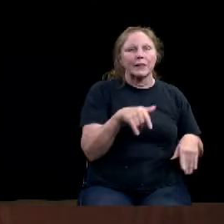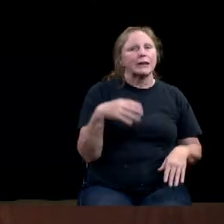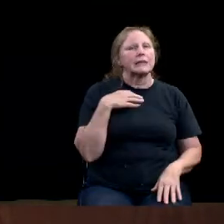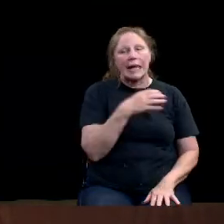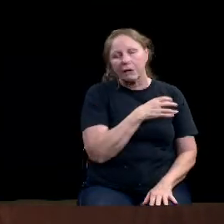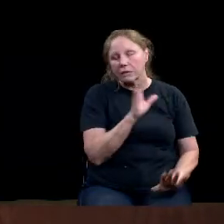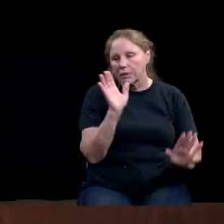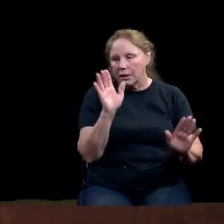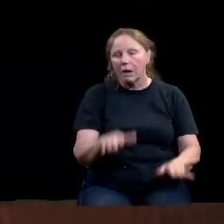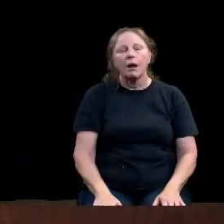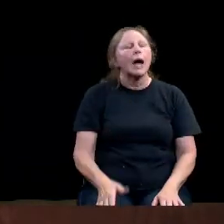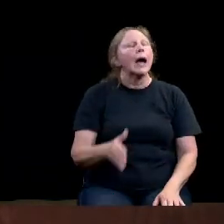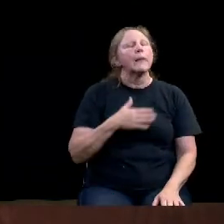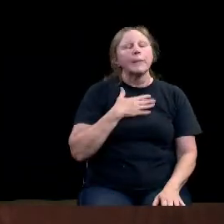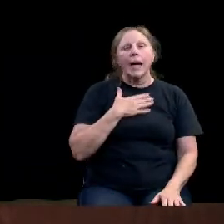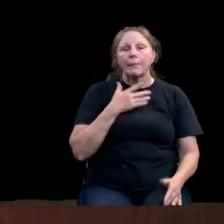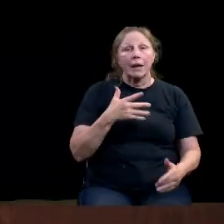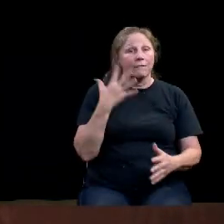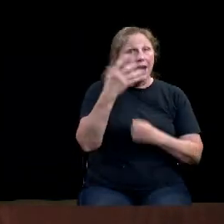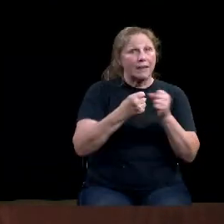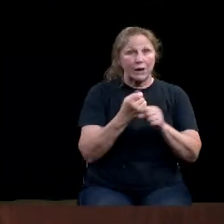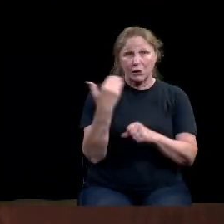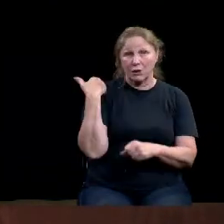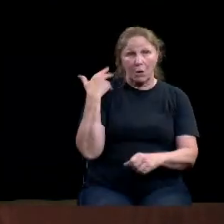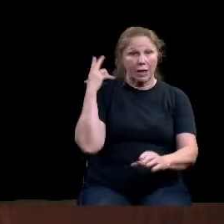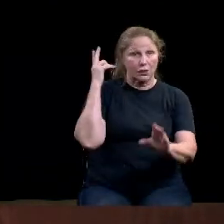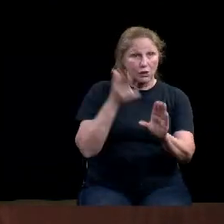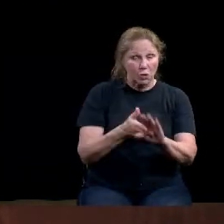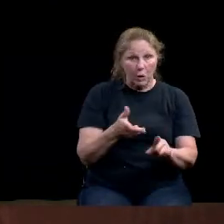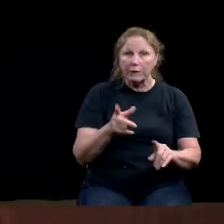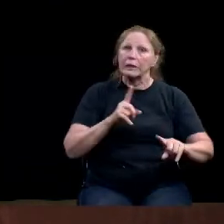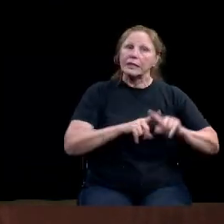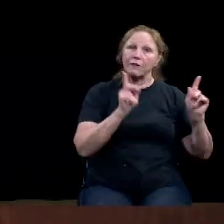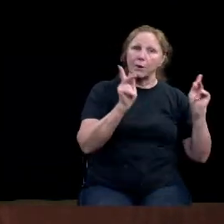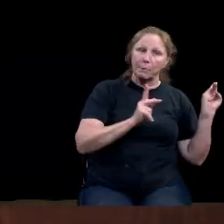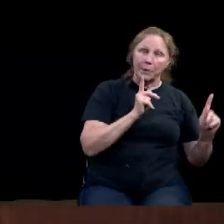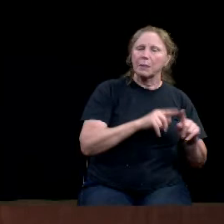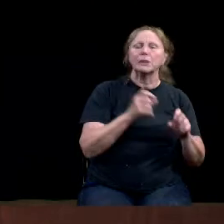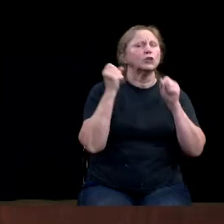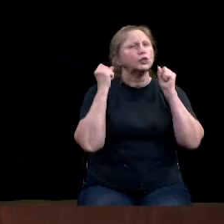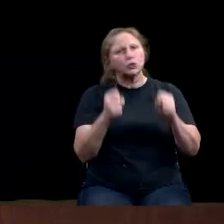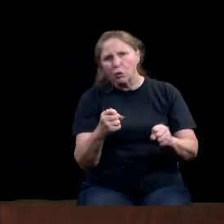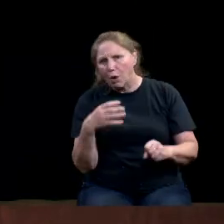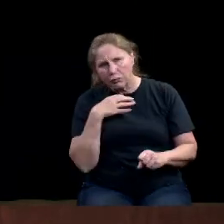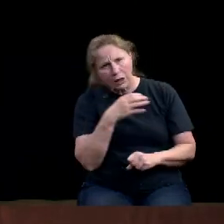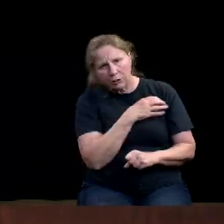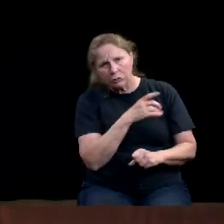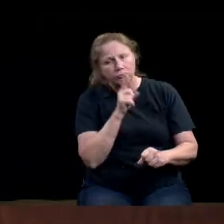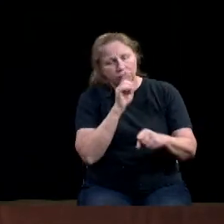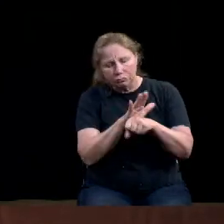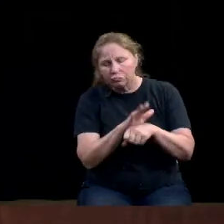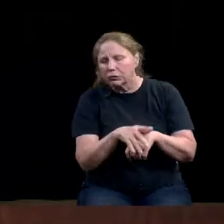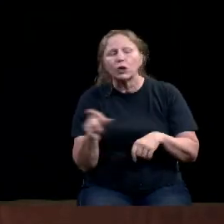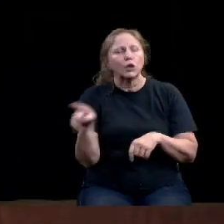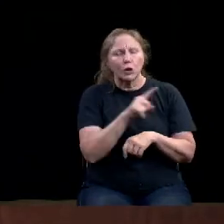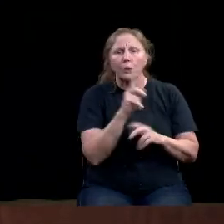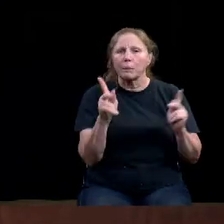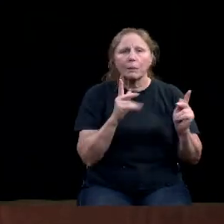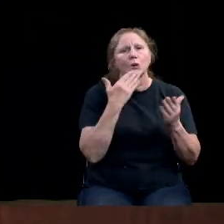guys, we've got a good team here. I'm just happy to be part of this this body, and great things. We spent all day, as Mayor